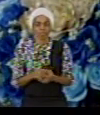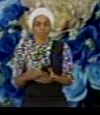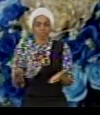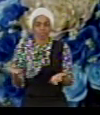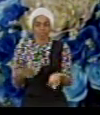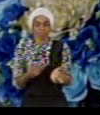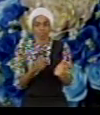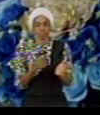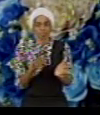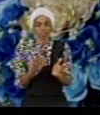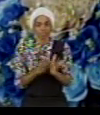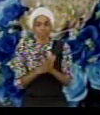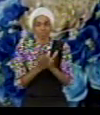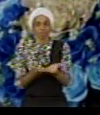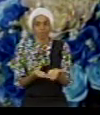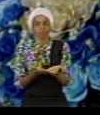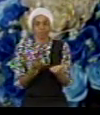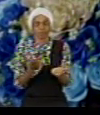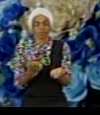Page 2.